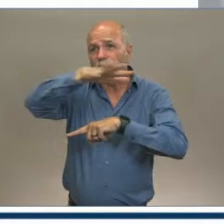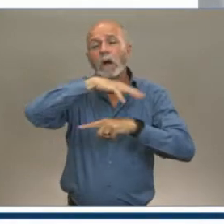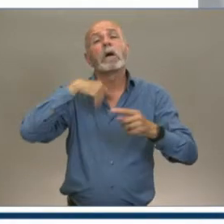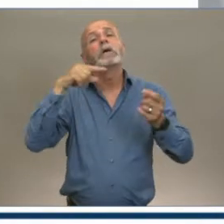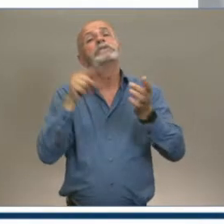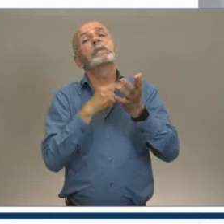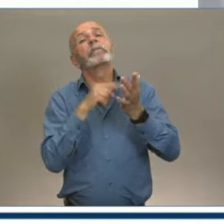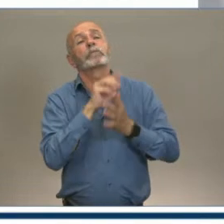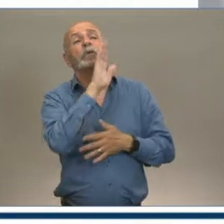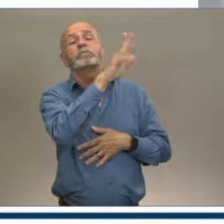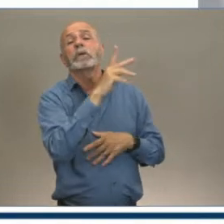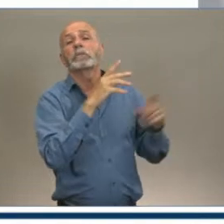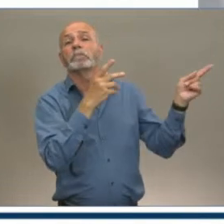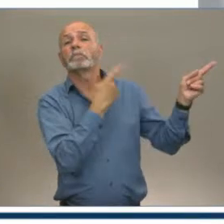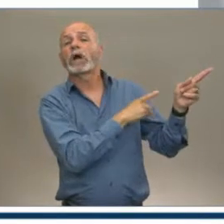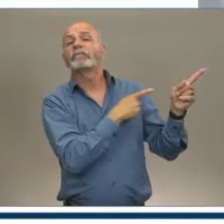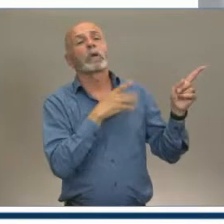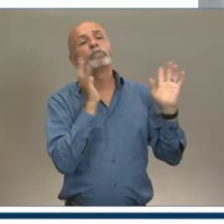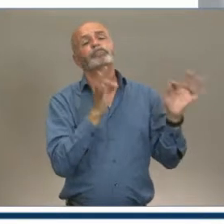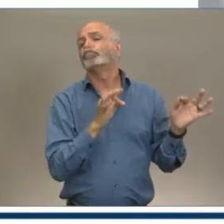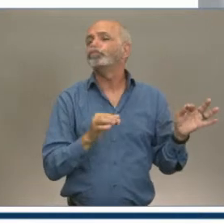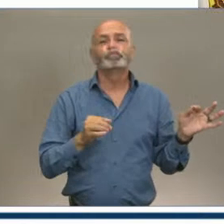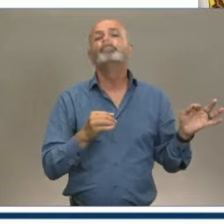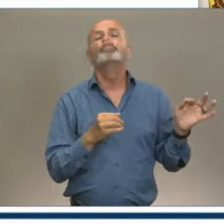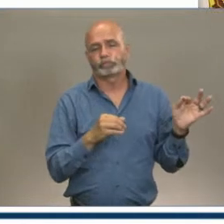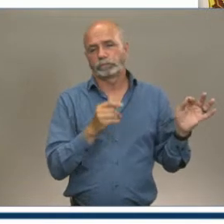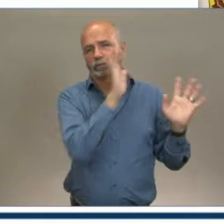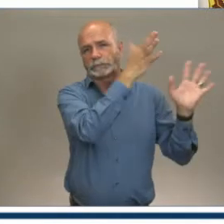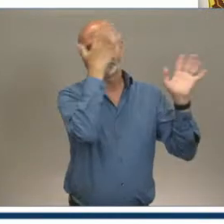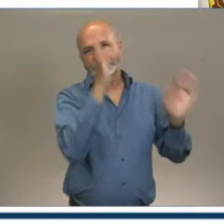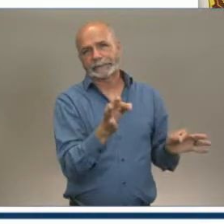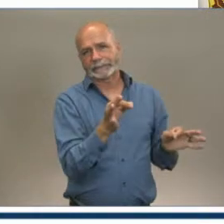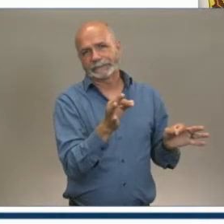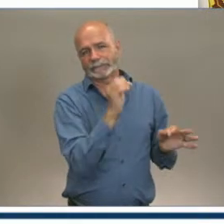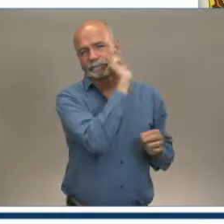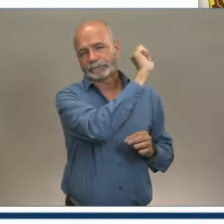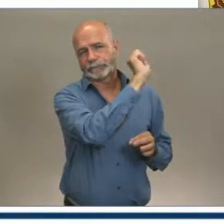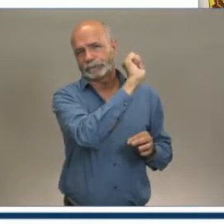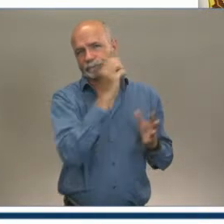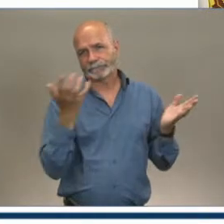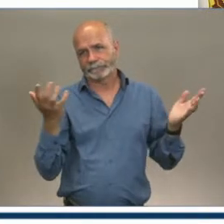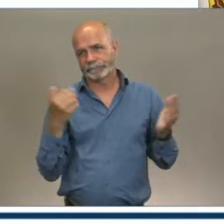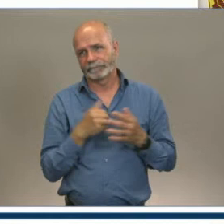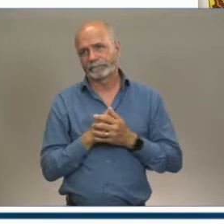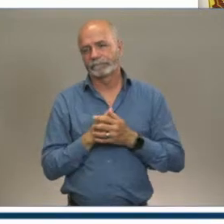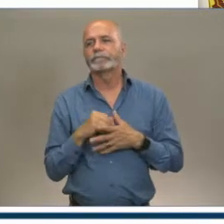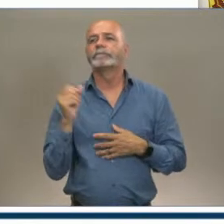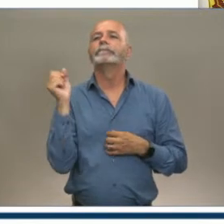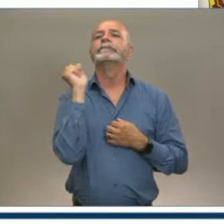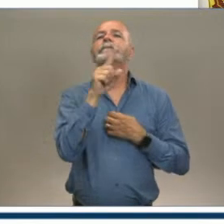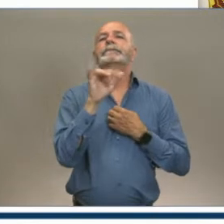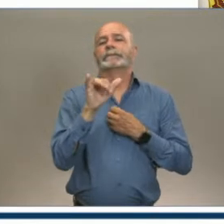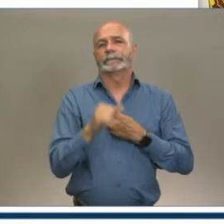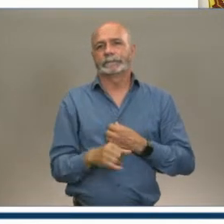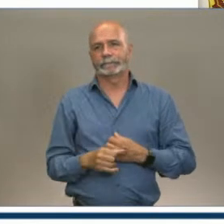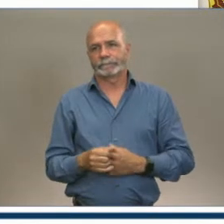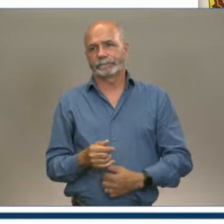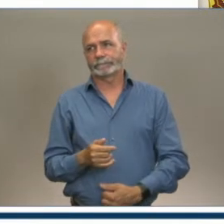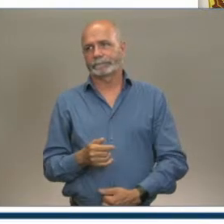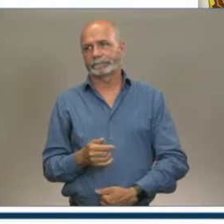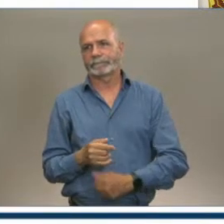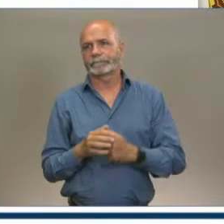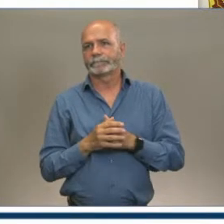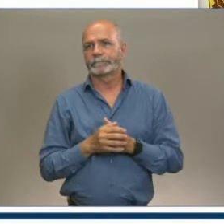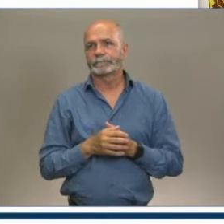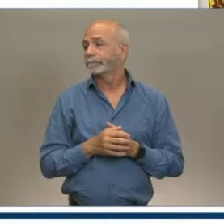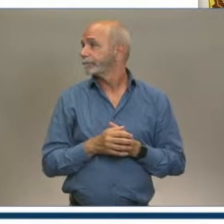own determination. Keith, do you have a follow-up question? But do you consider it essential that you at